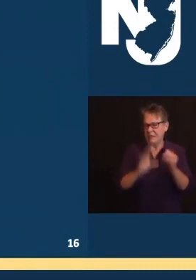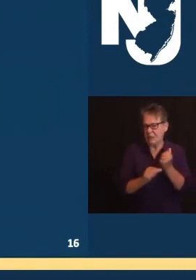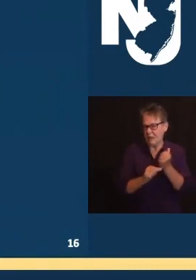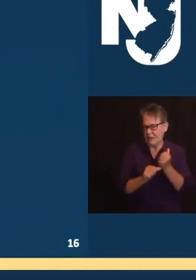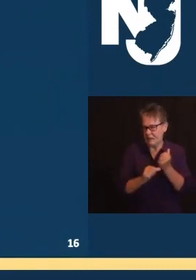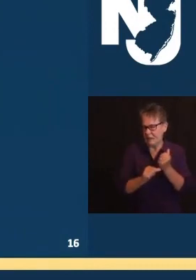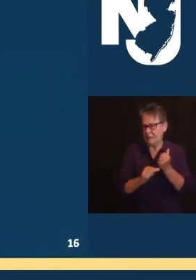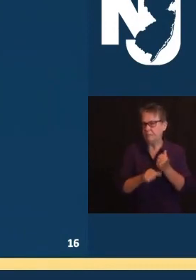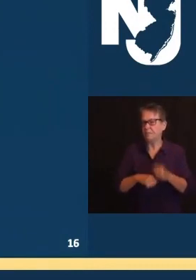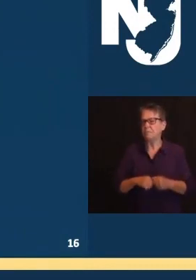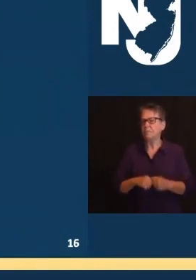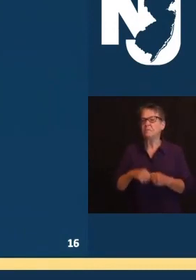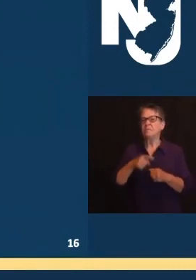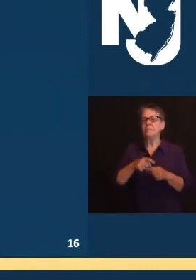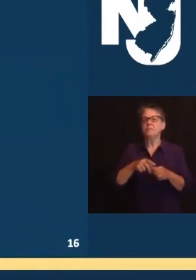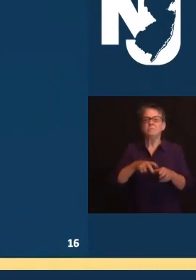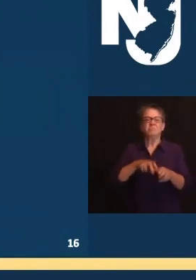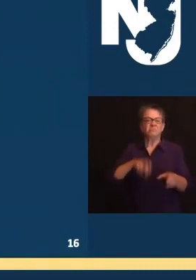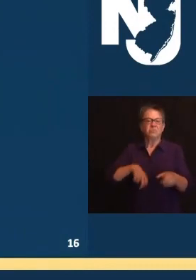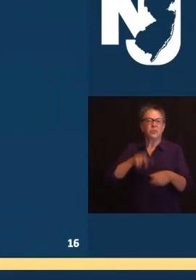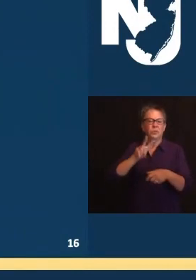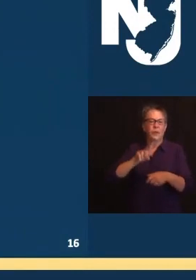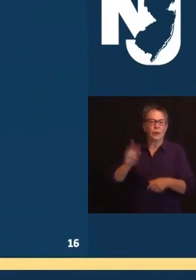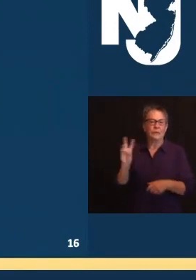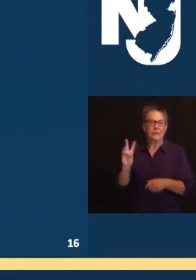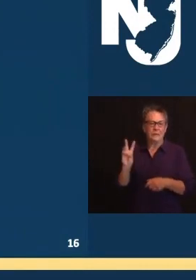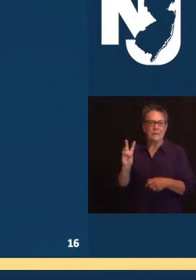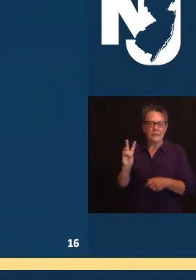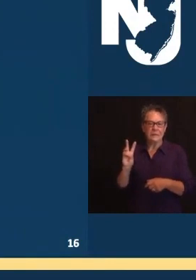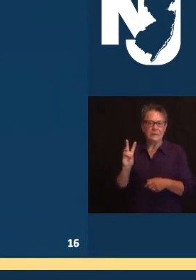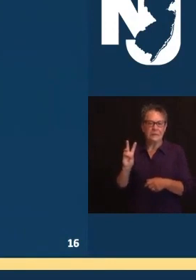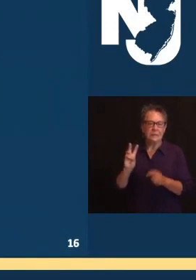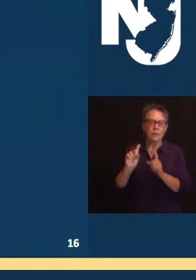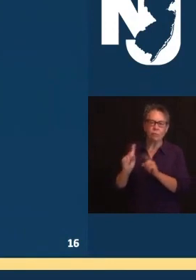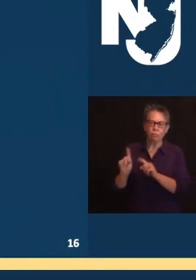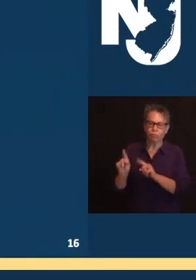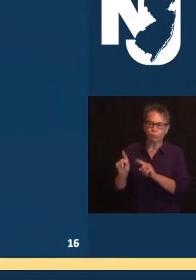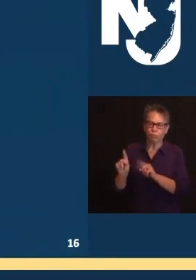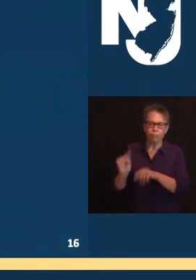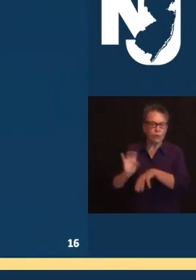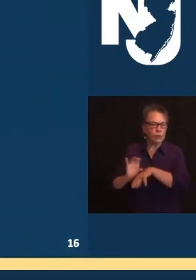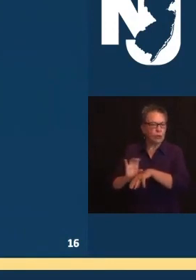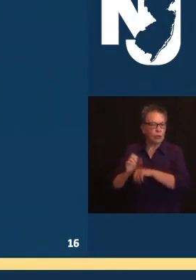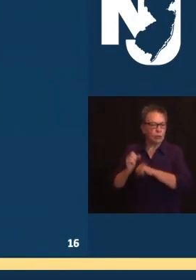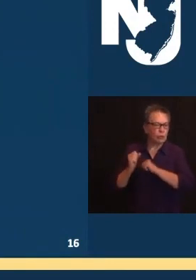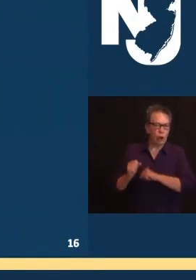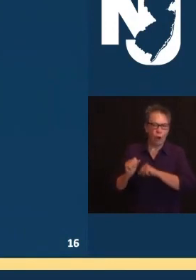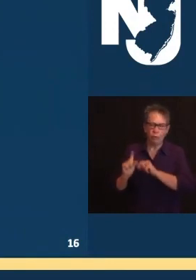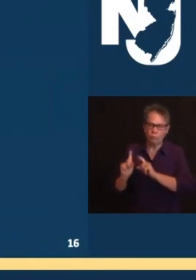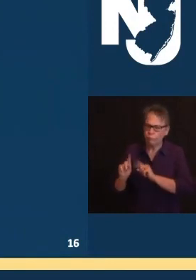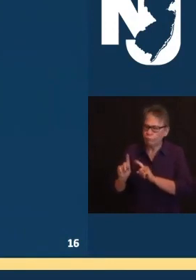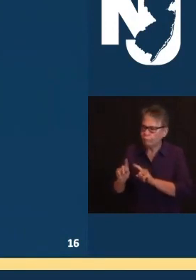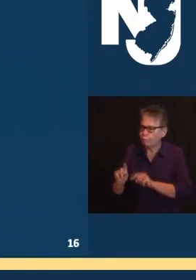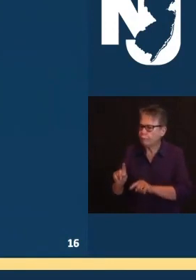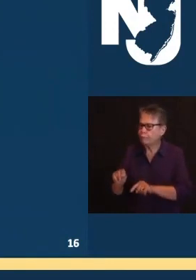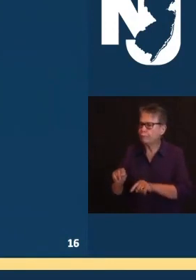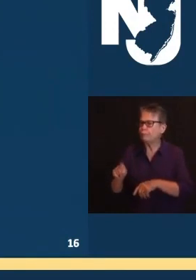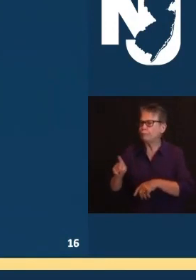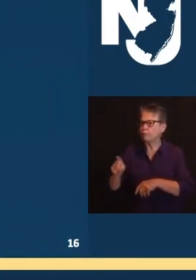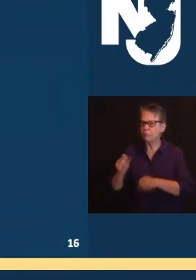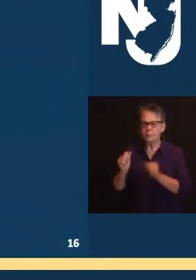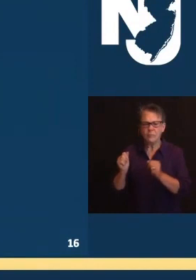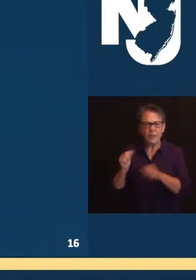parishioner of St. Anthony of Padua Parish in Passaic and was either a member or founder of many social organizations